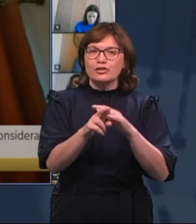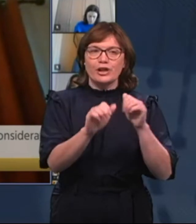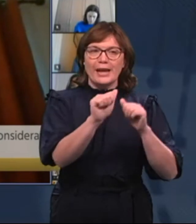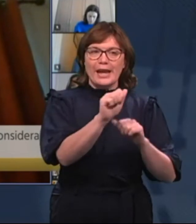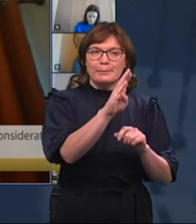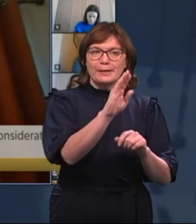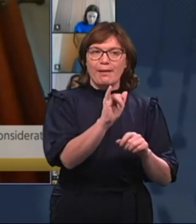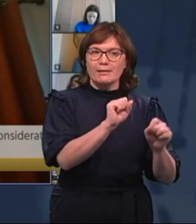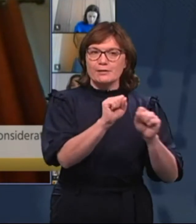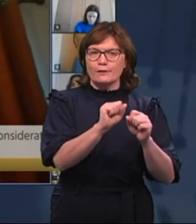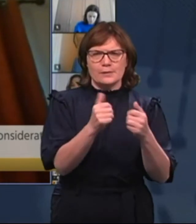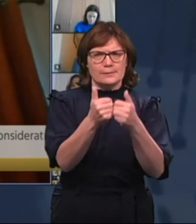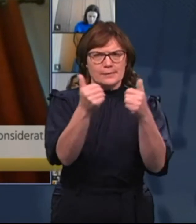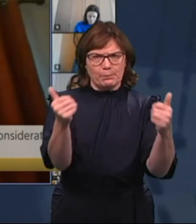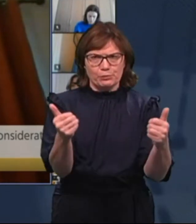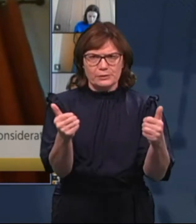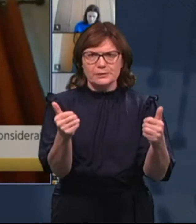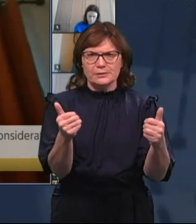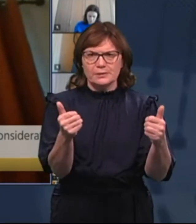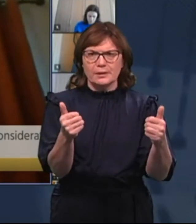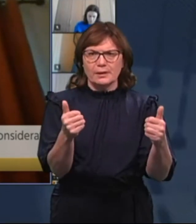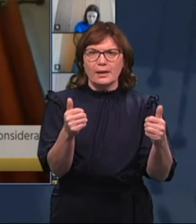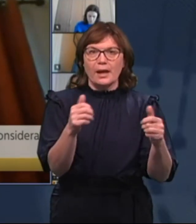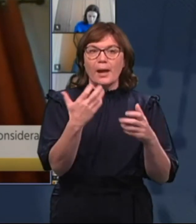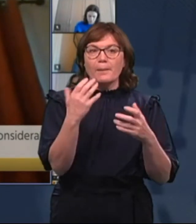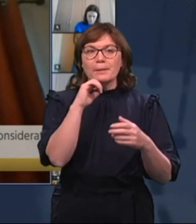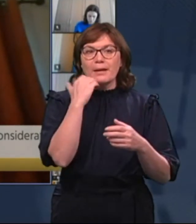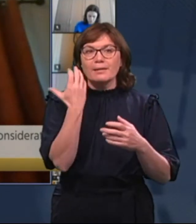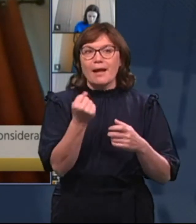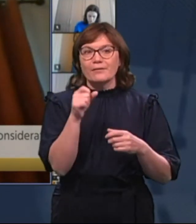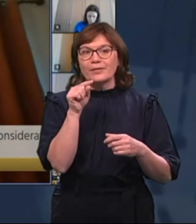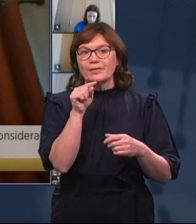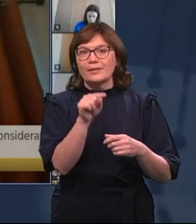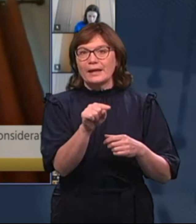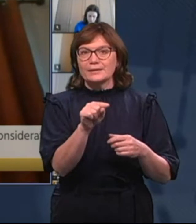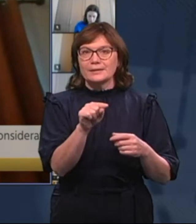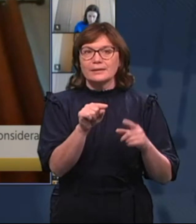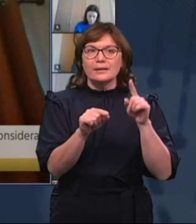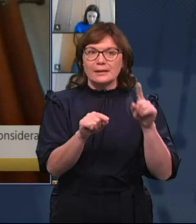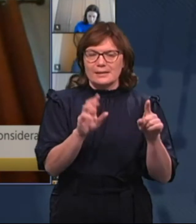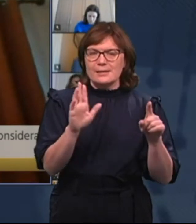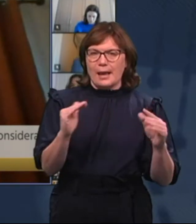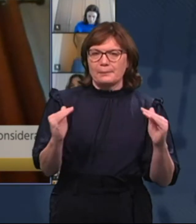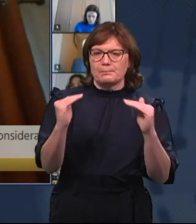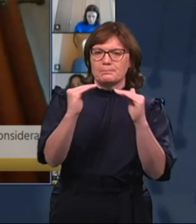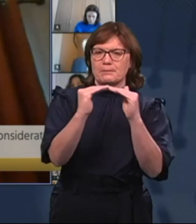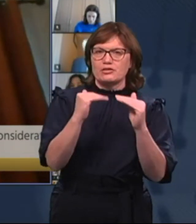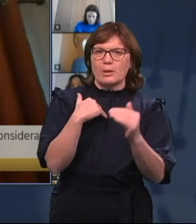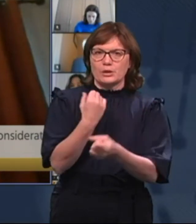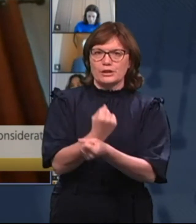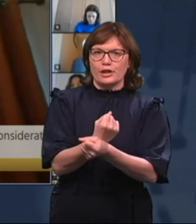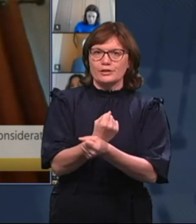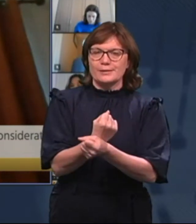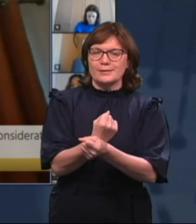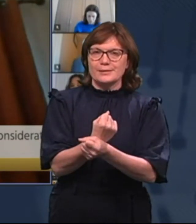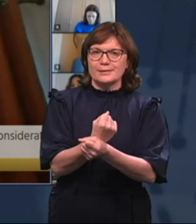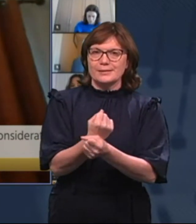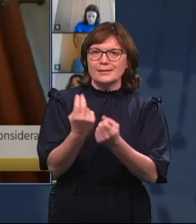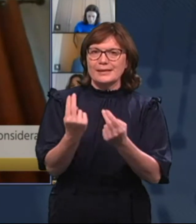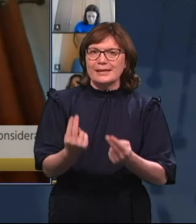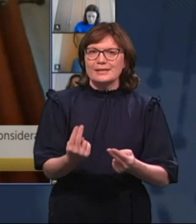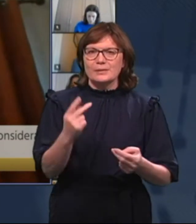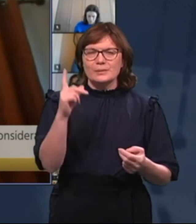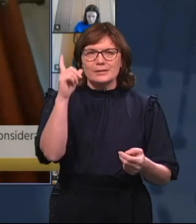service, and because there aren't ABI services that meet our son's needs, it's difficult to